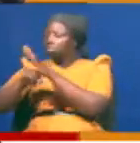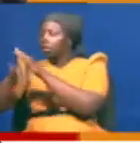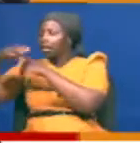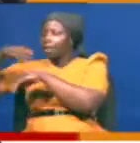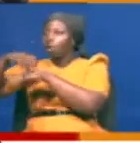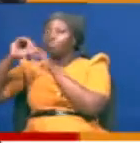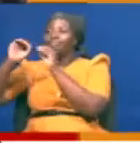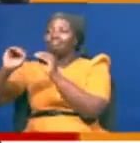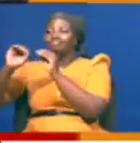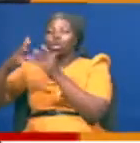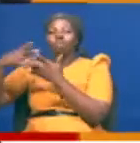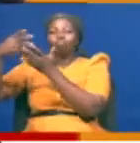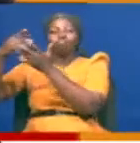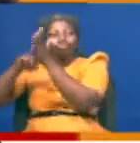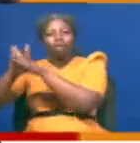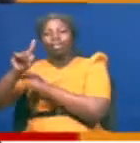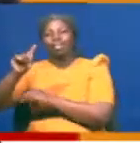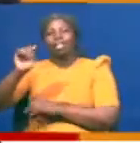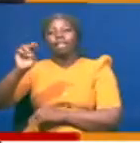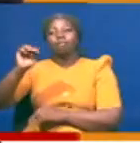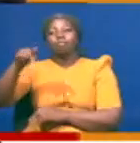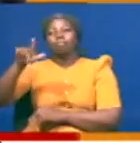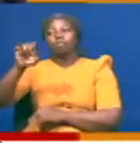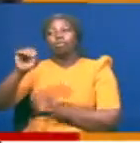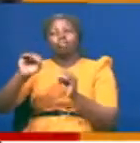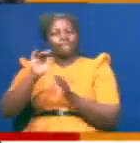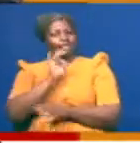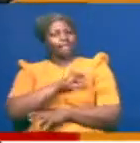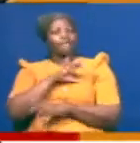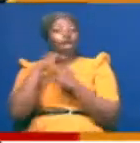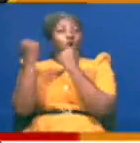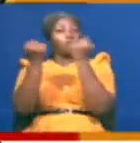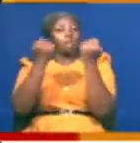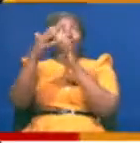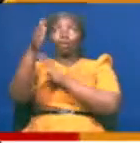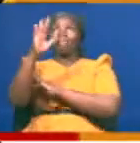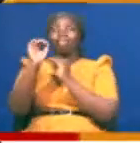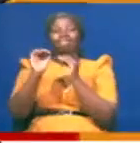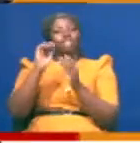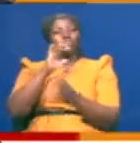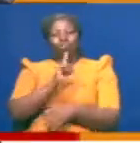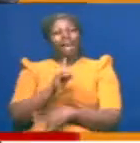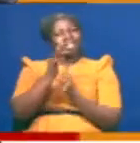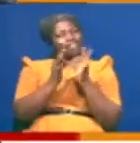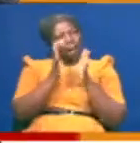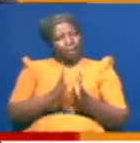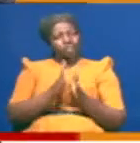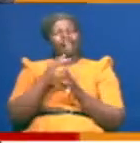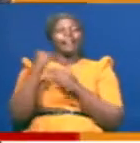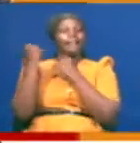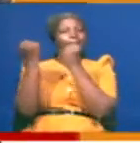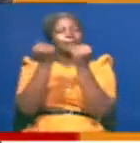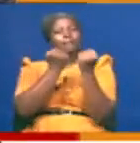temples. We don't fear Almighty God. I swear, if somebody fear the Almighty God, you know everything that you are